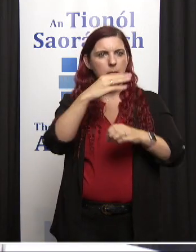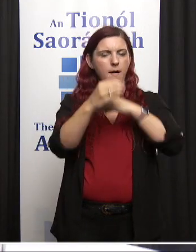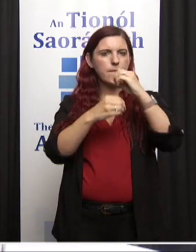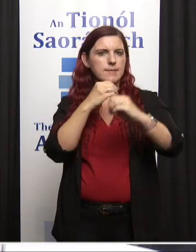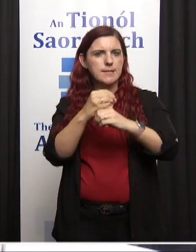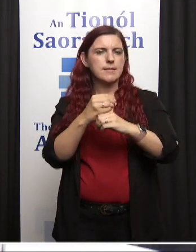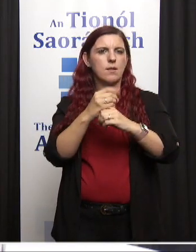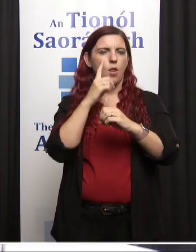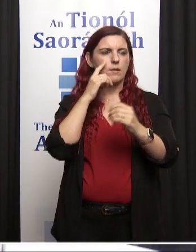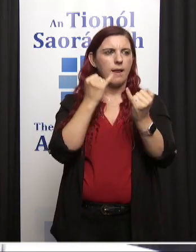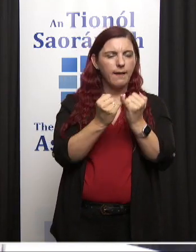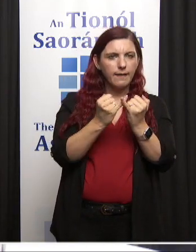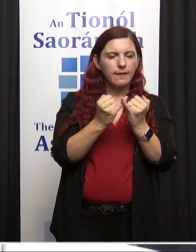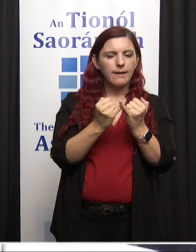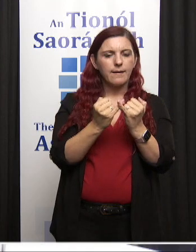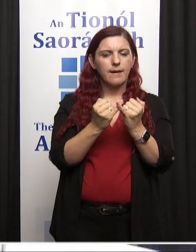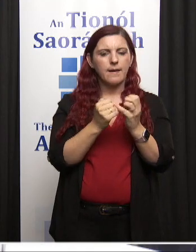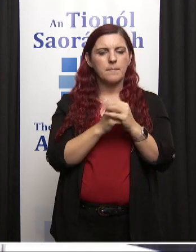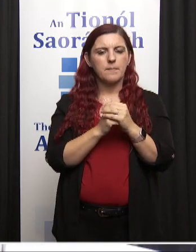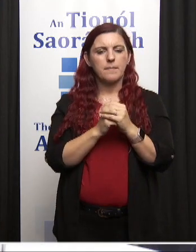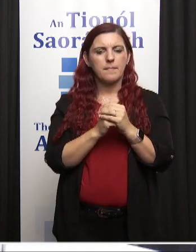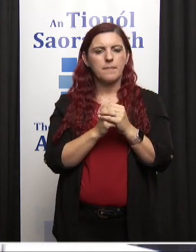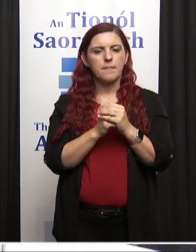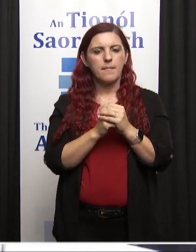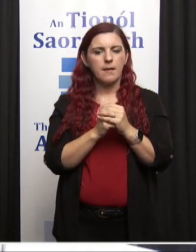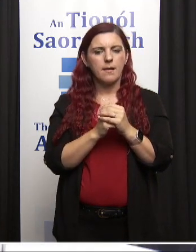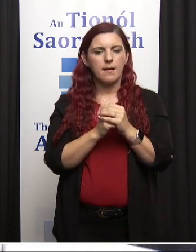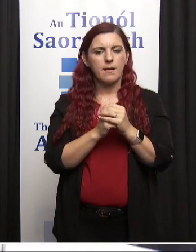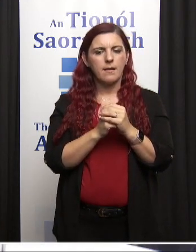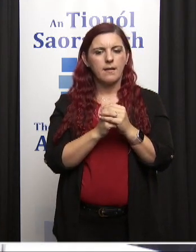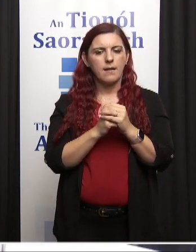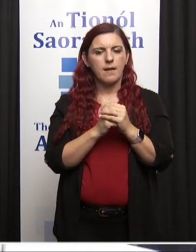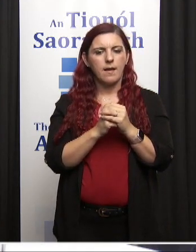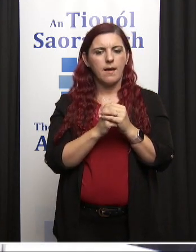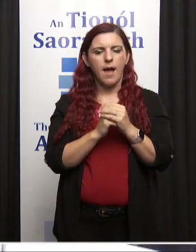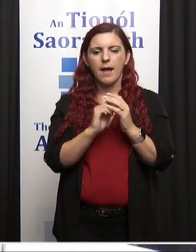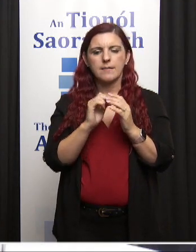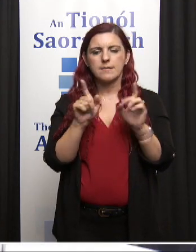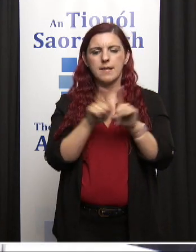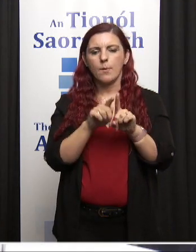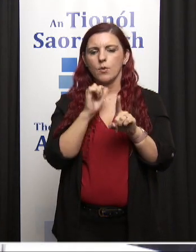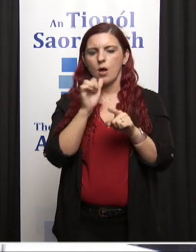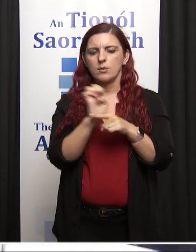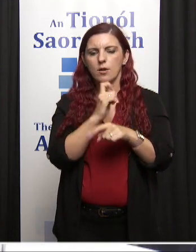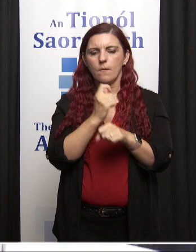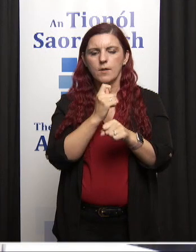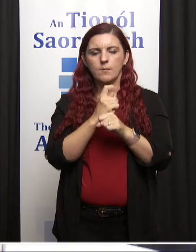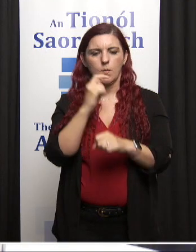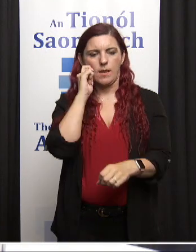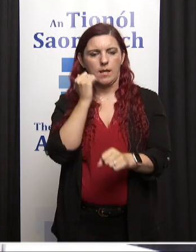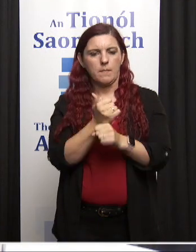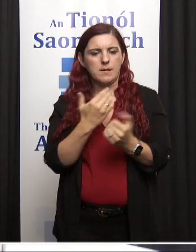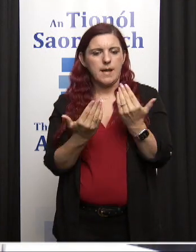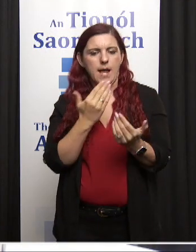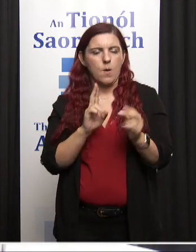version of New Assembly really looks like, and then we haven't had really enough time to go into how the